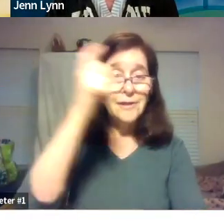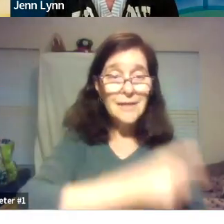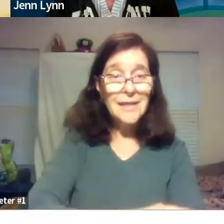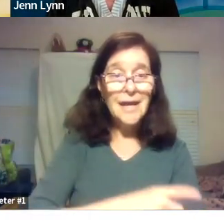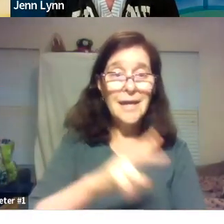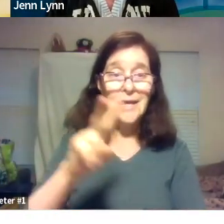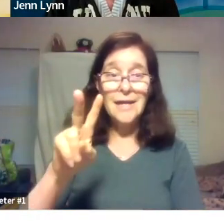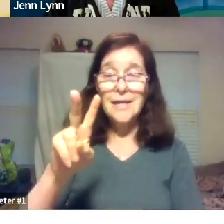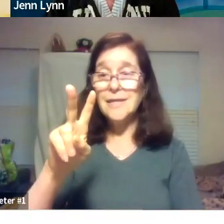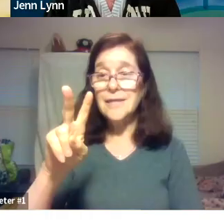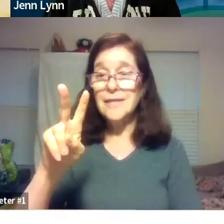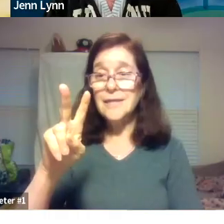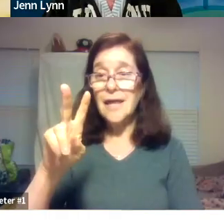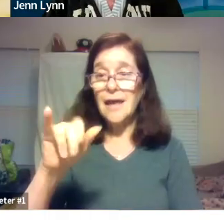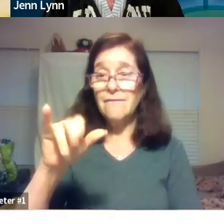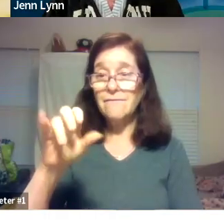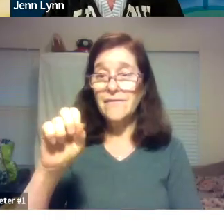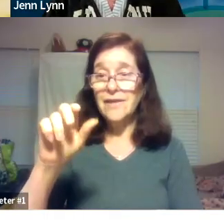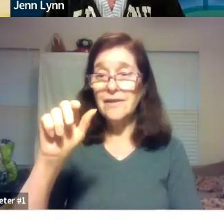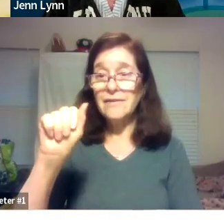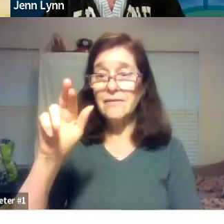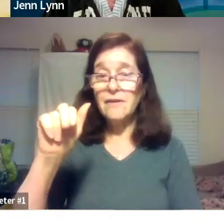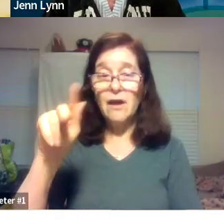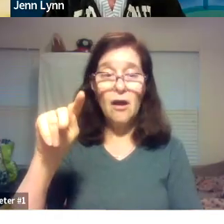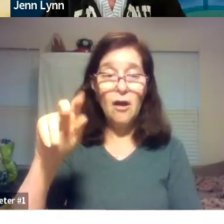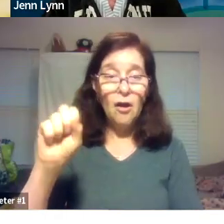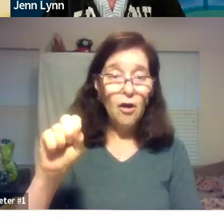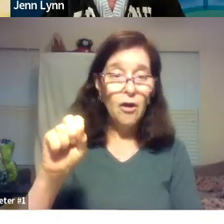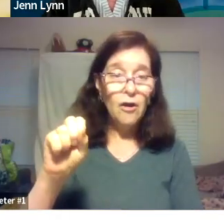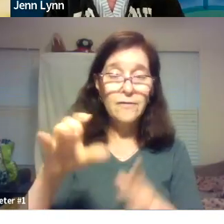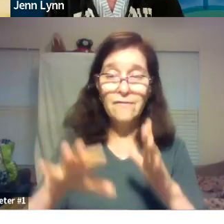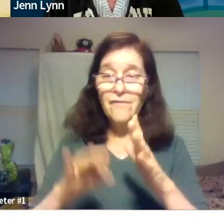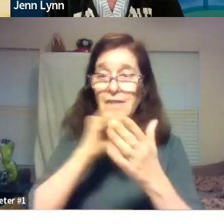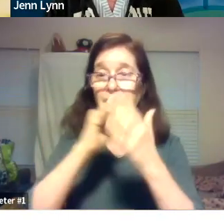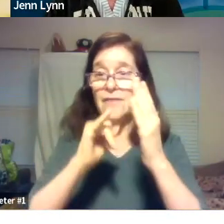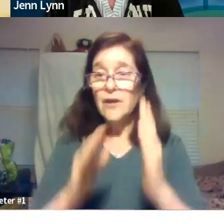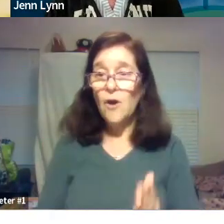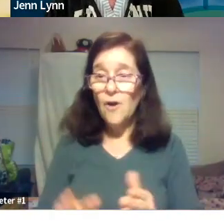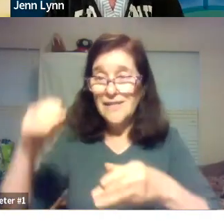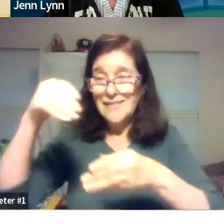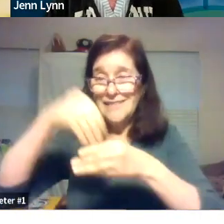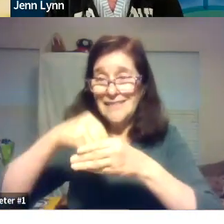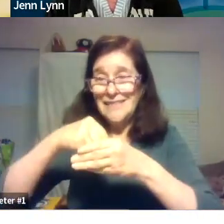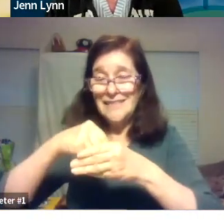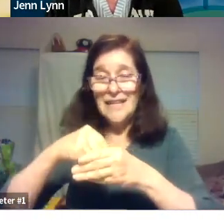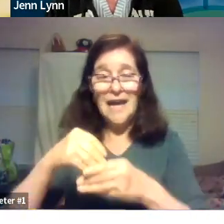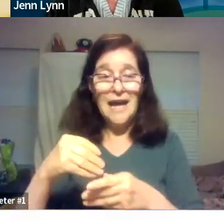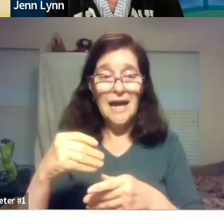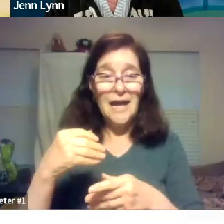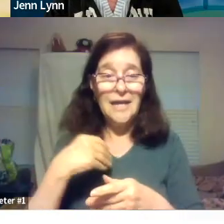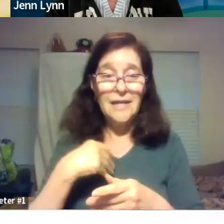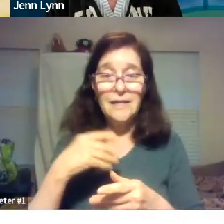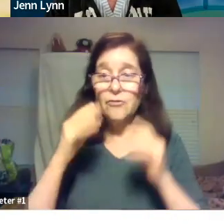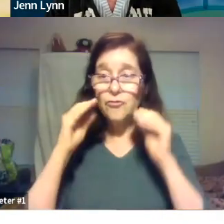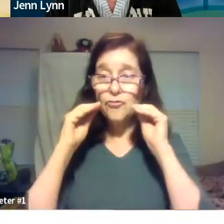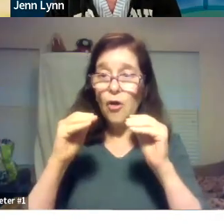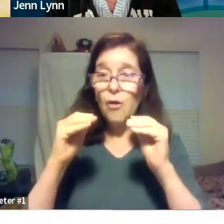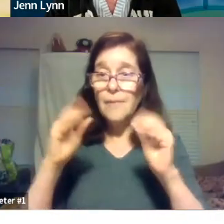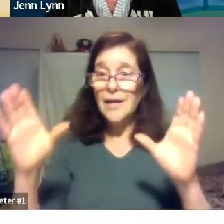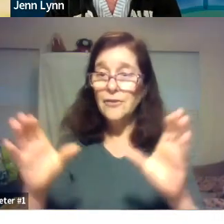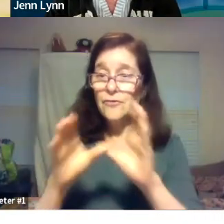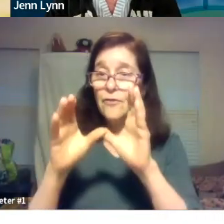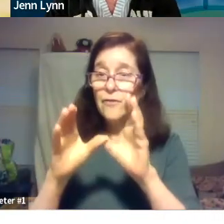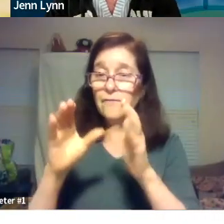VisArts. It's called Finding the Artist Within. A little bit slower paced, much smaller class, taught by a certified art therapist that